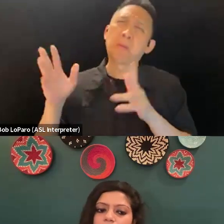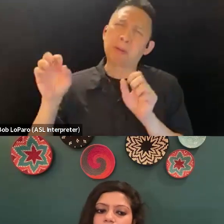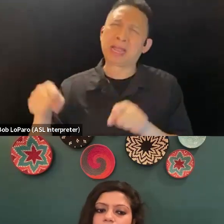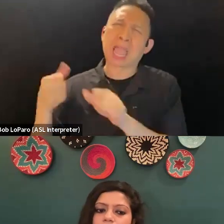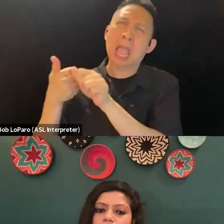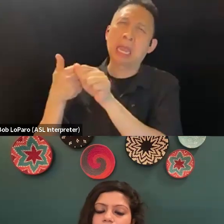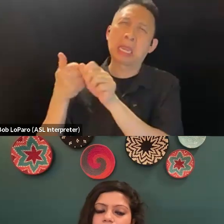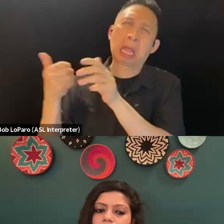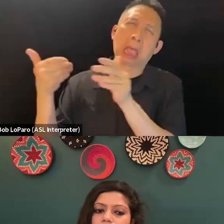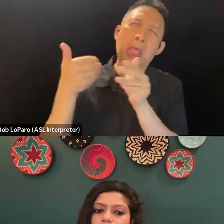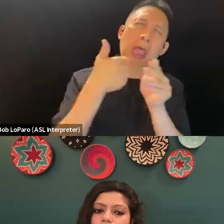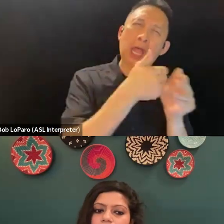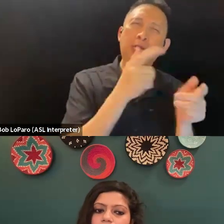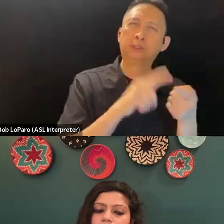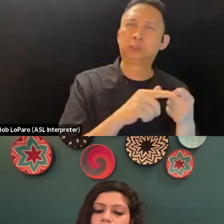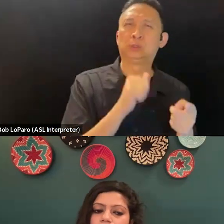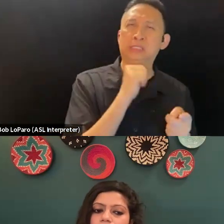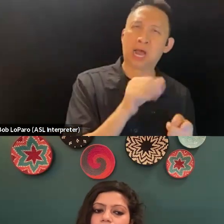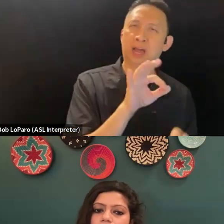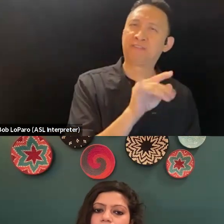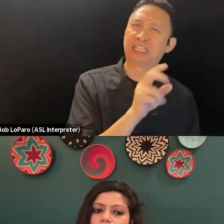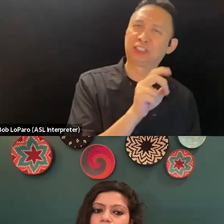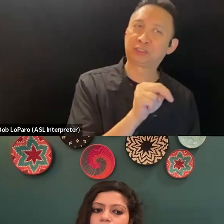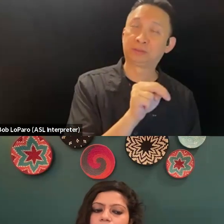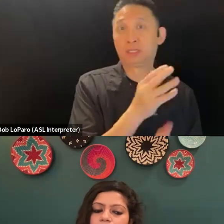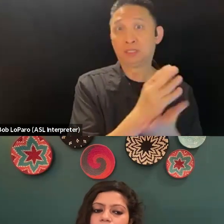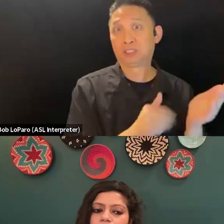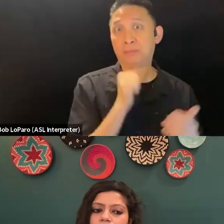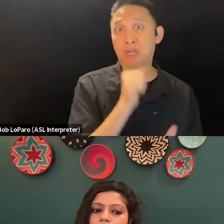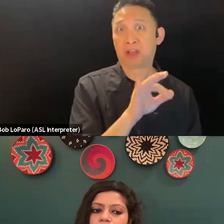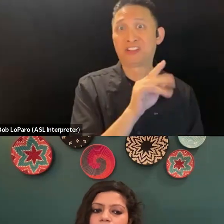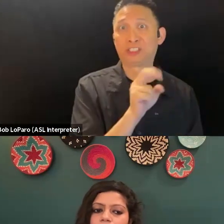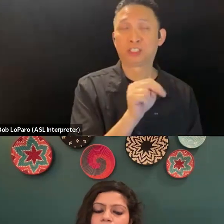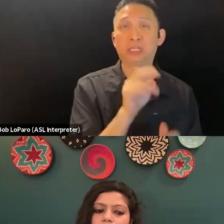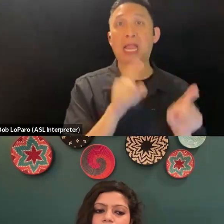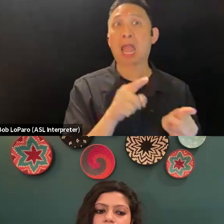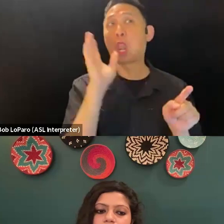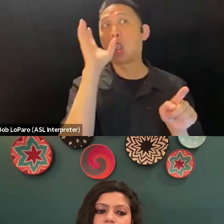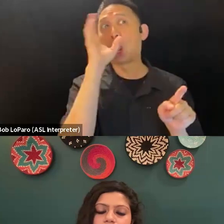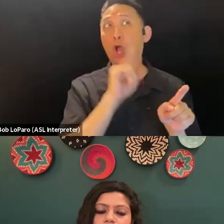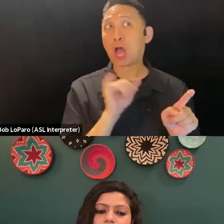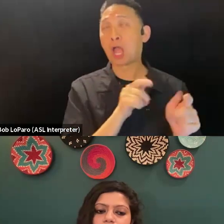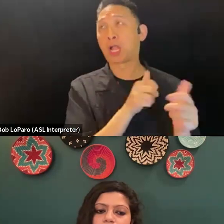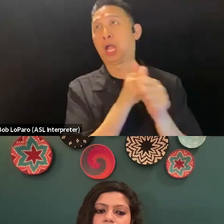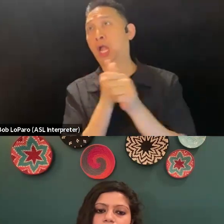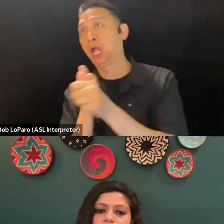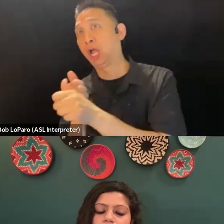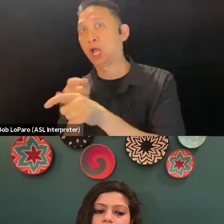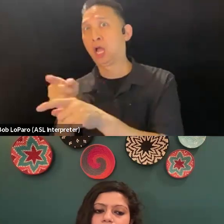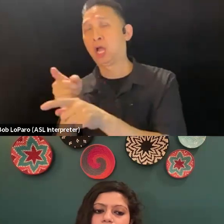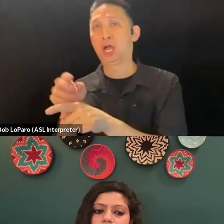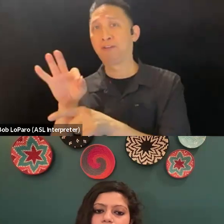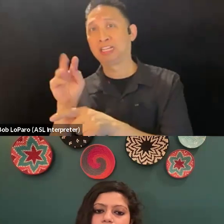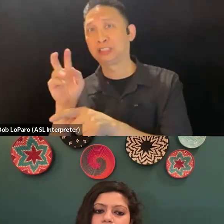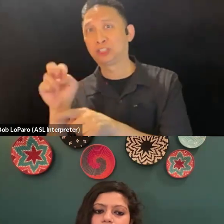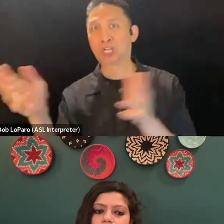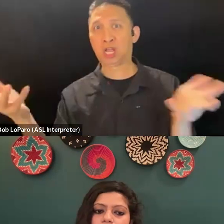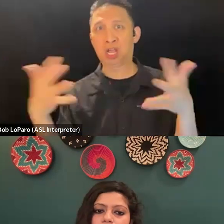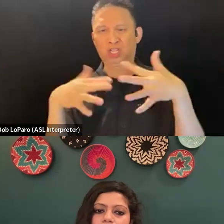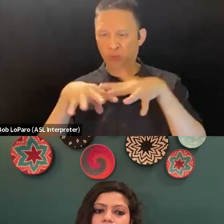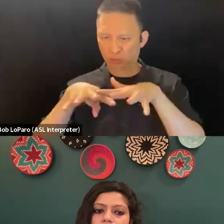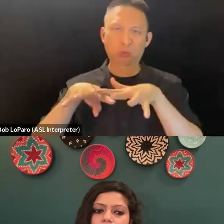I'm a brown-skinned Indian male with I'm wearing a brown kurta, and I'm sitting